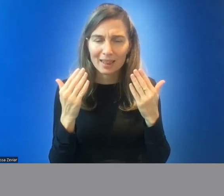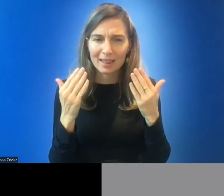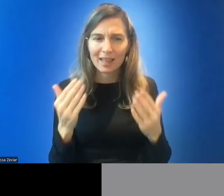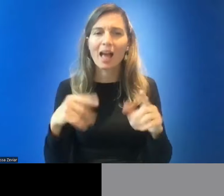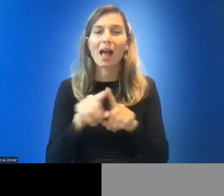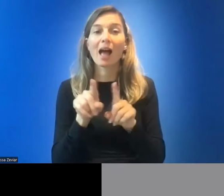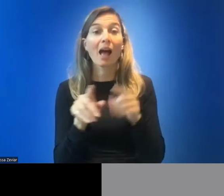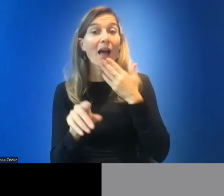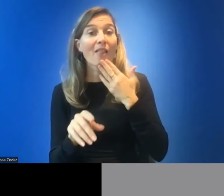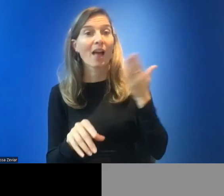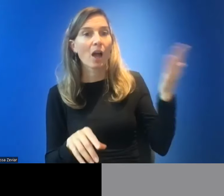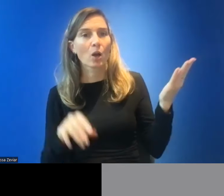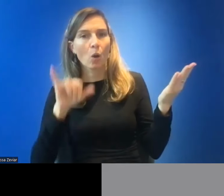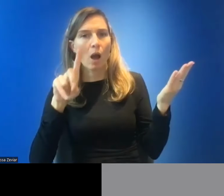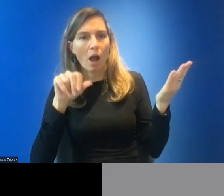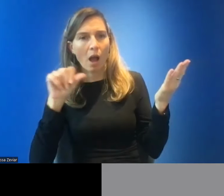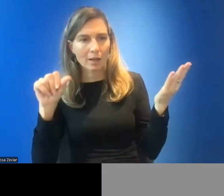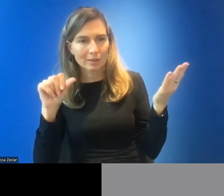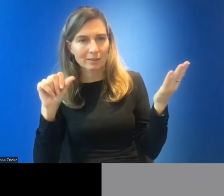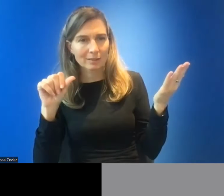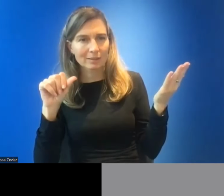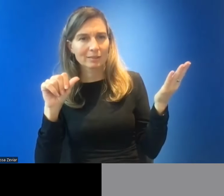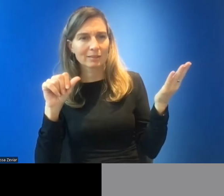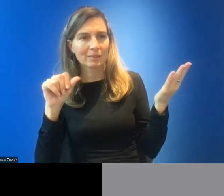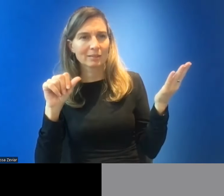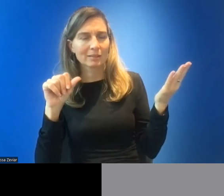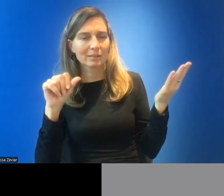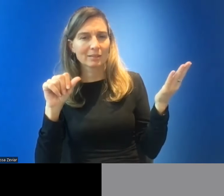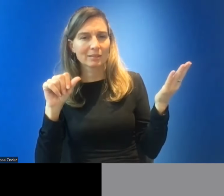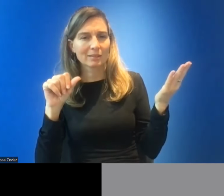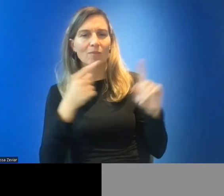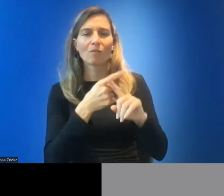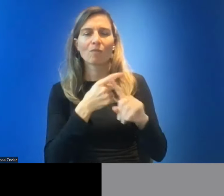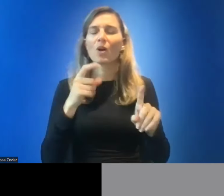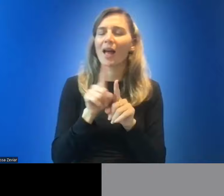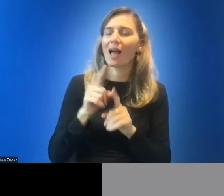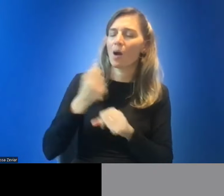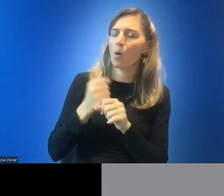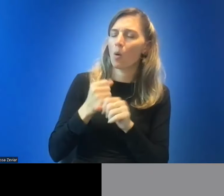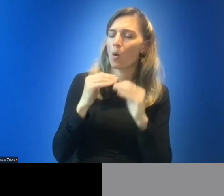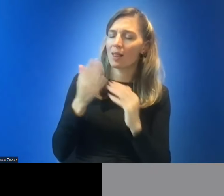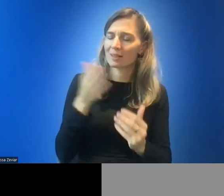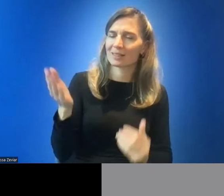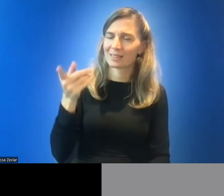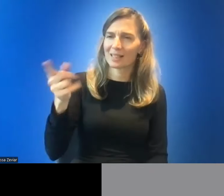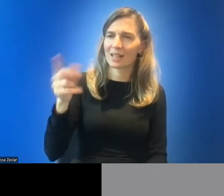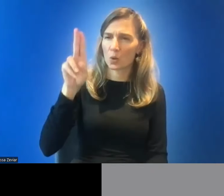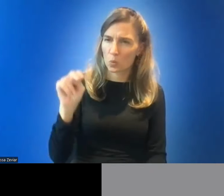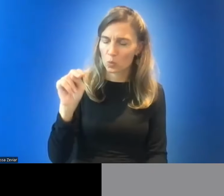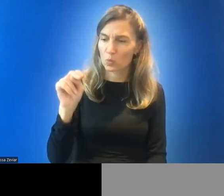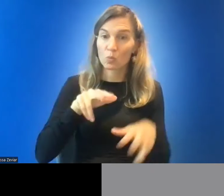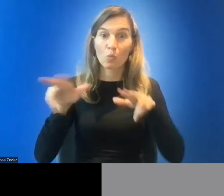Disability Alliance and to the colleagues from the United Nations High Commissioner for Refugees for organizing